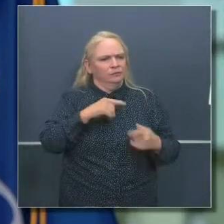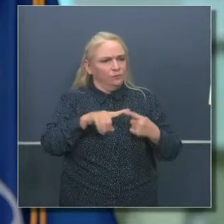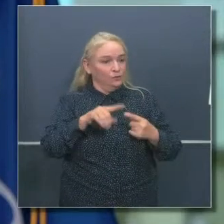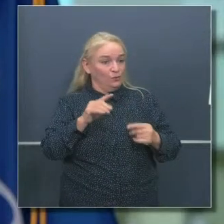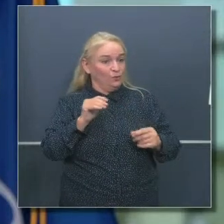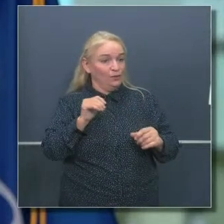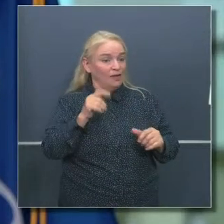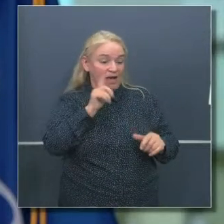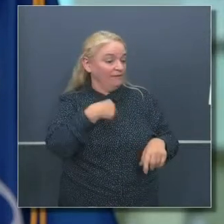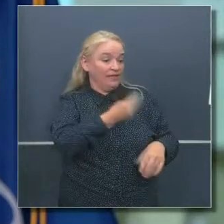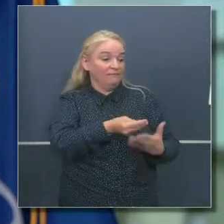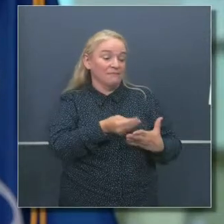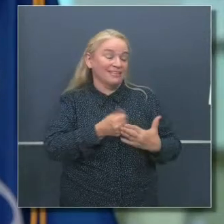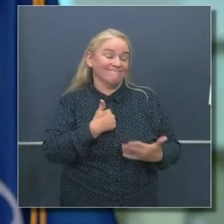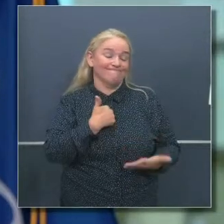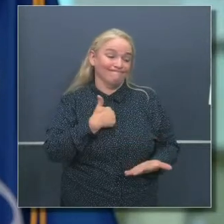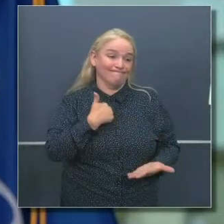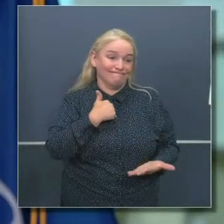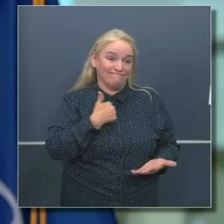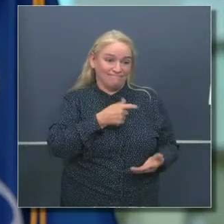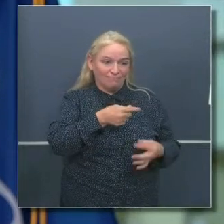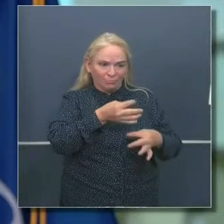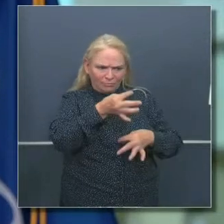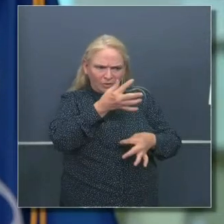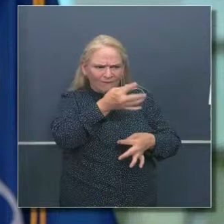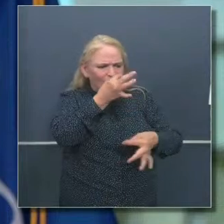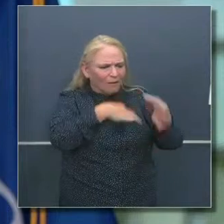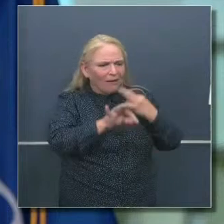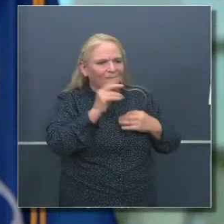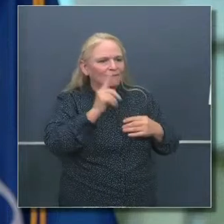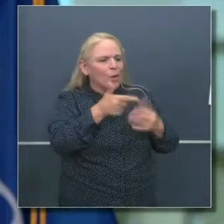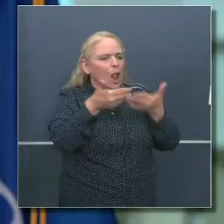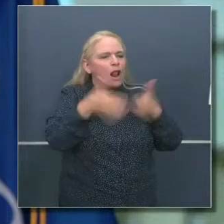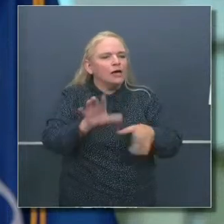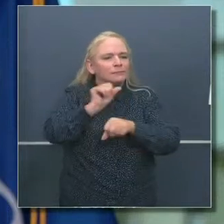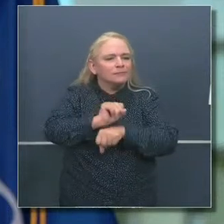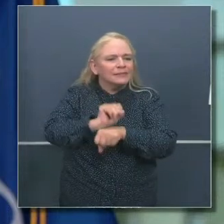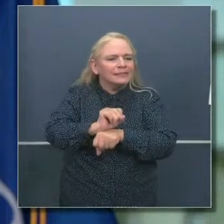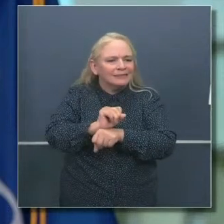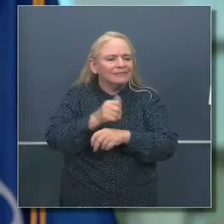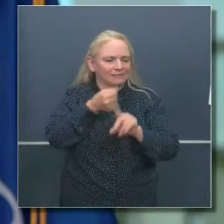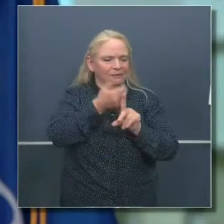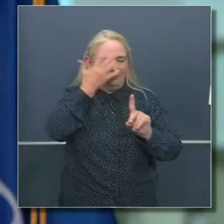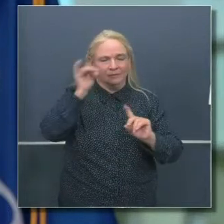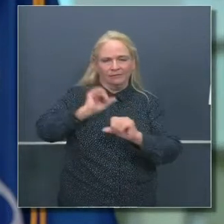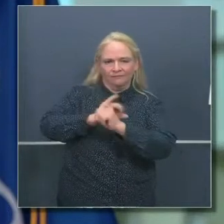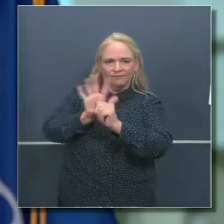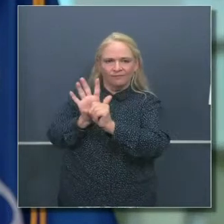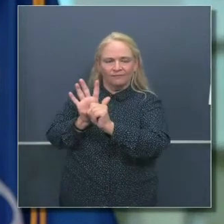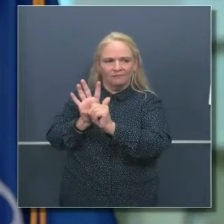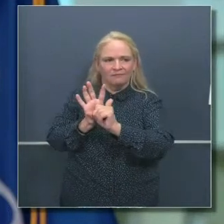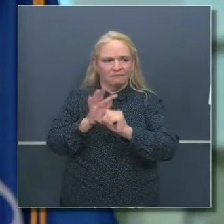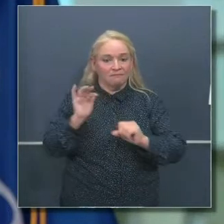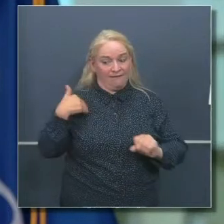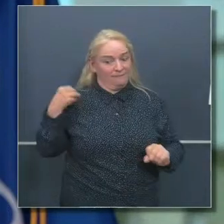expectation of performance under the health ordinances that substantively goes to your question